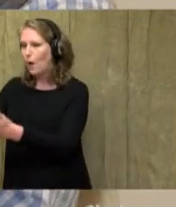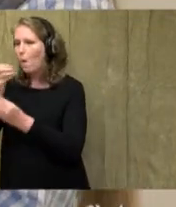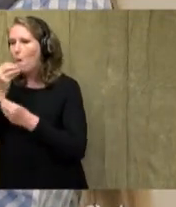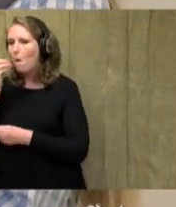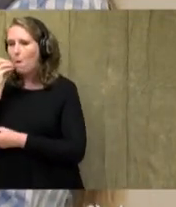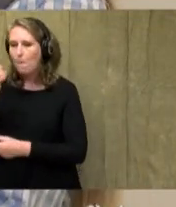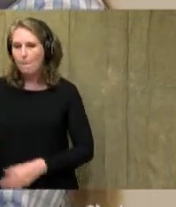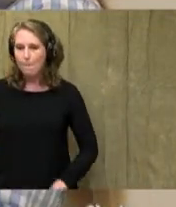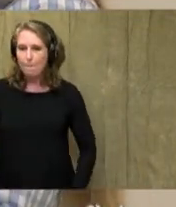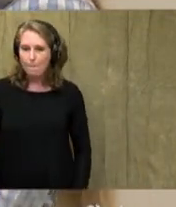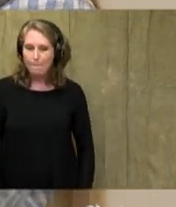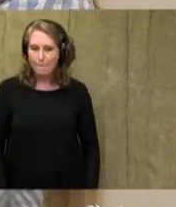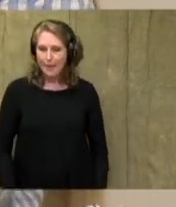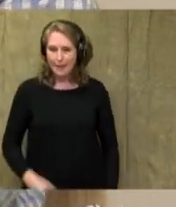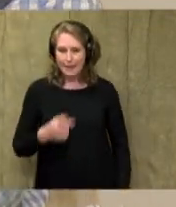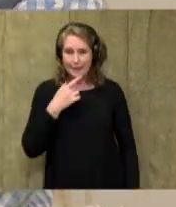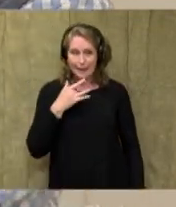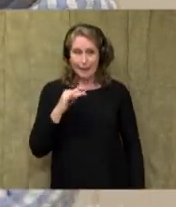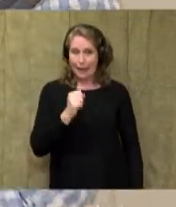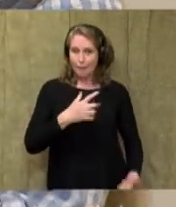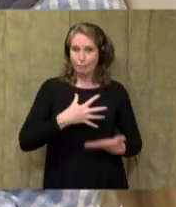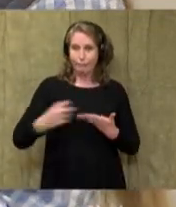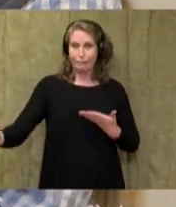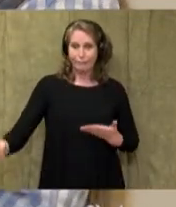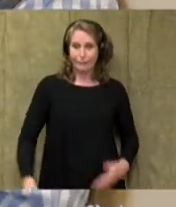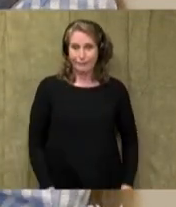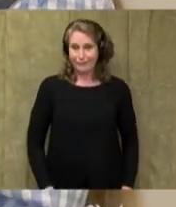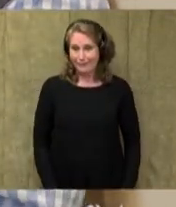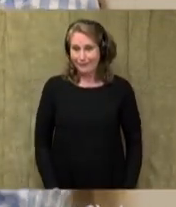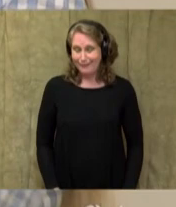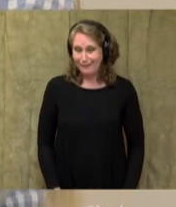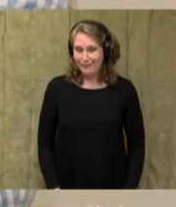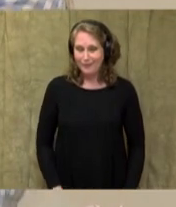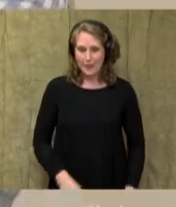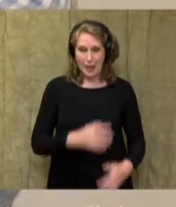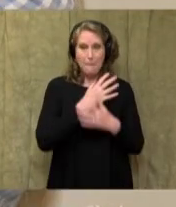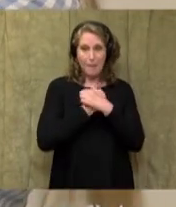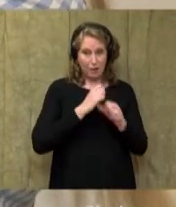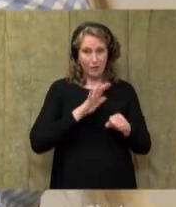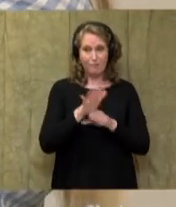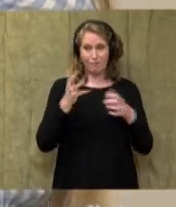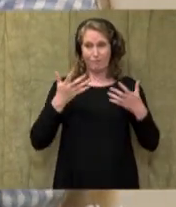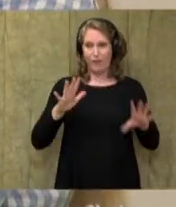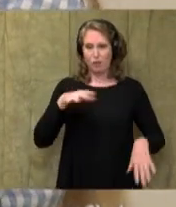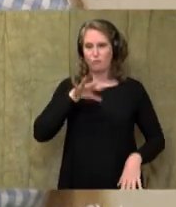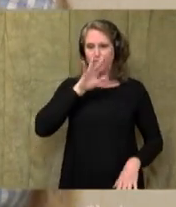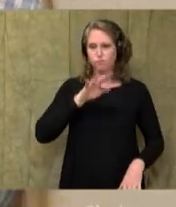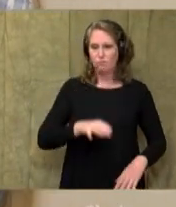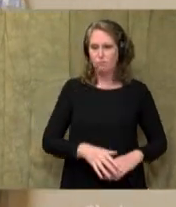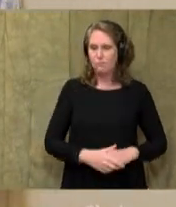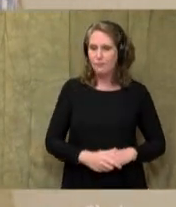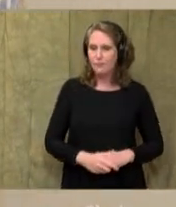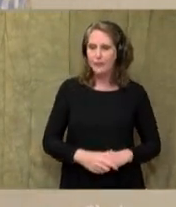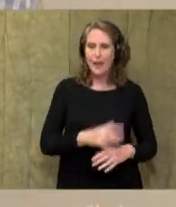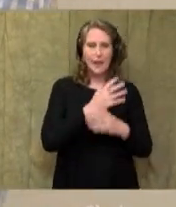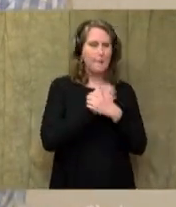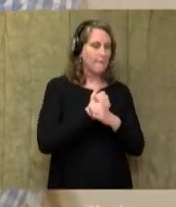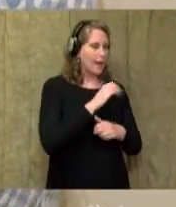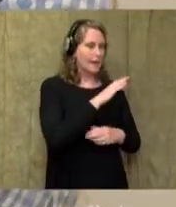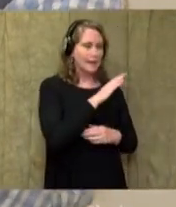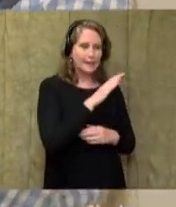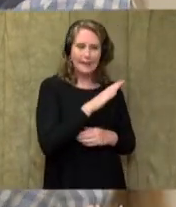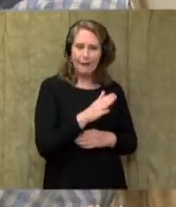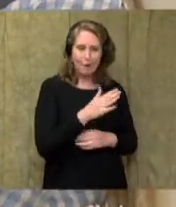home. They said, yikes, I'm getting out of here. Bear's had enough. Bear